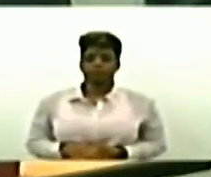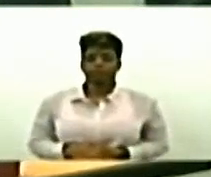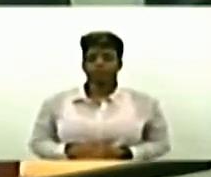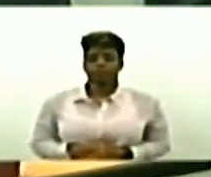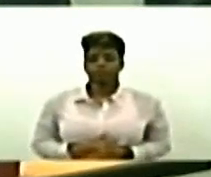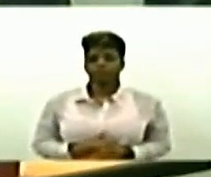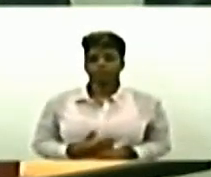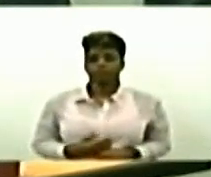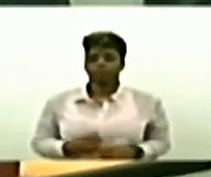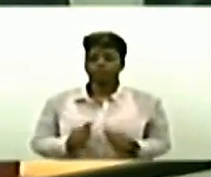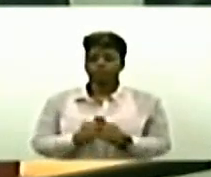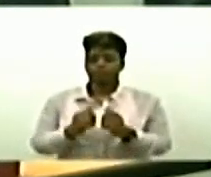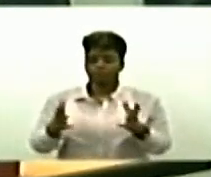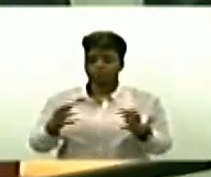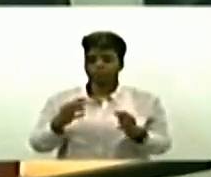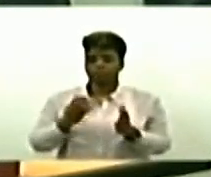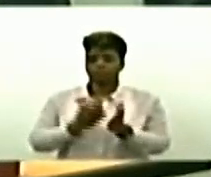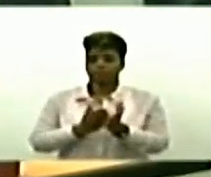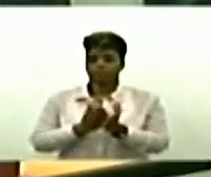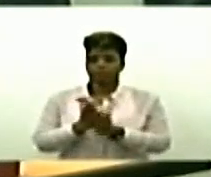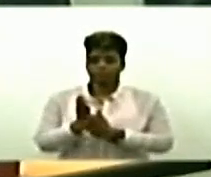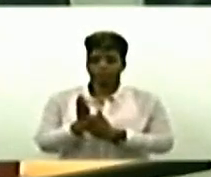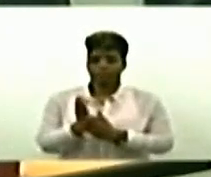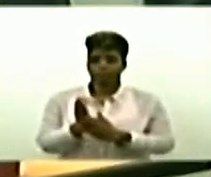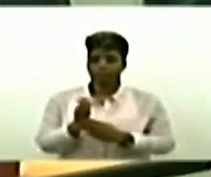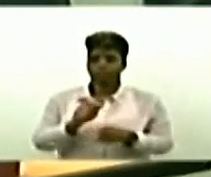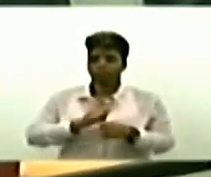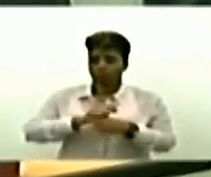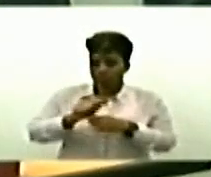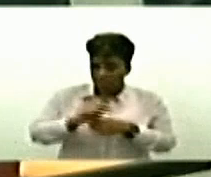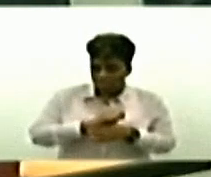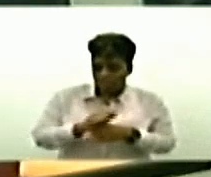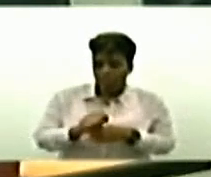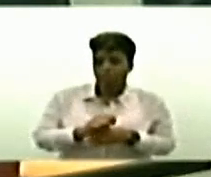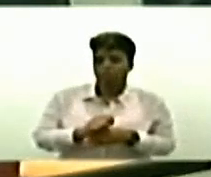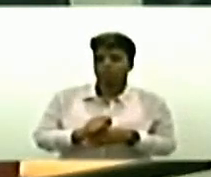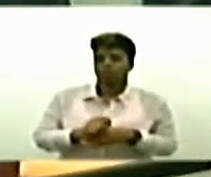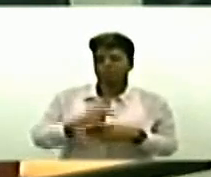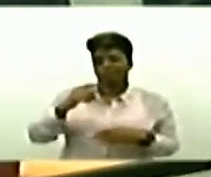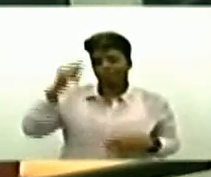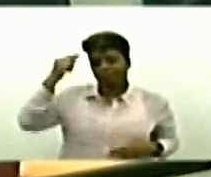without the right training, without the right mentality, because